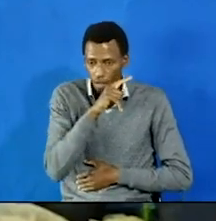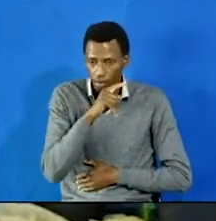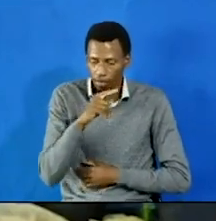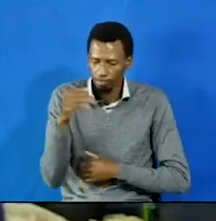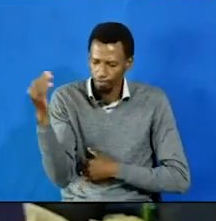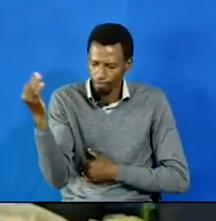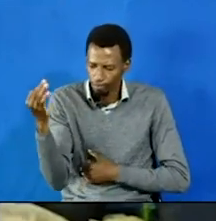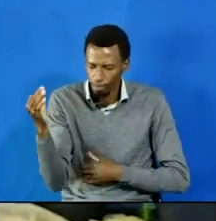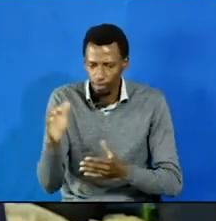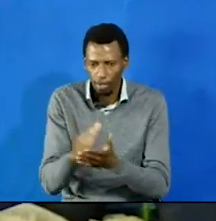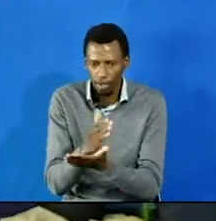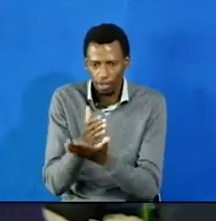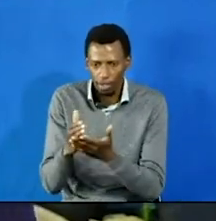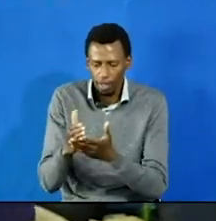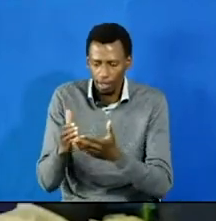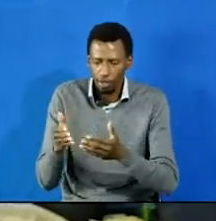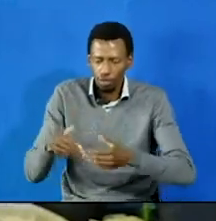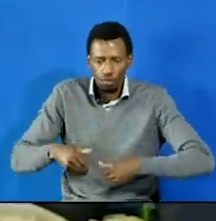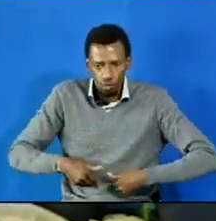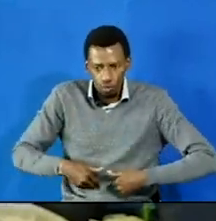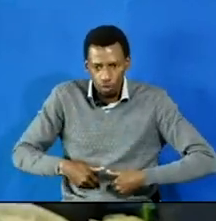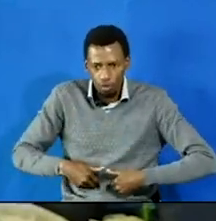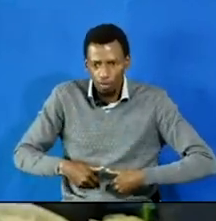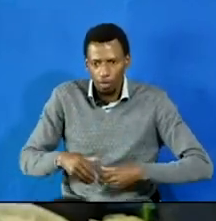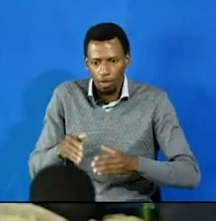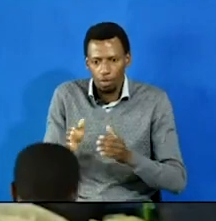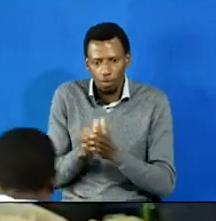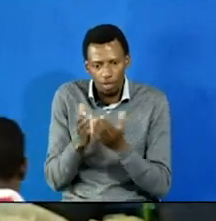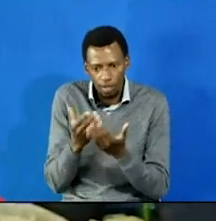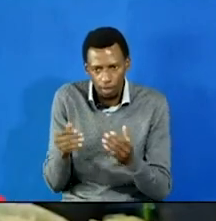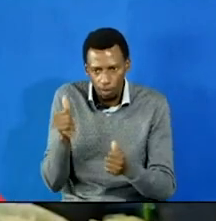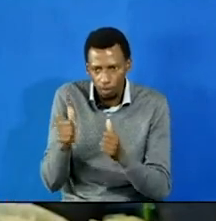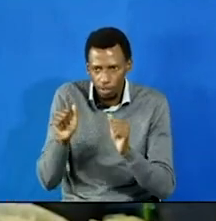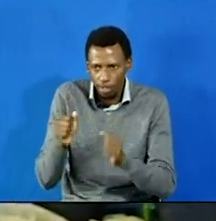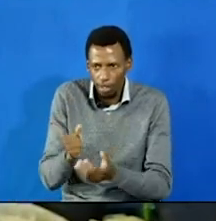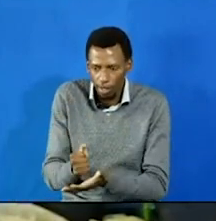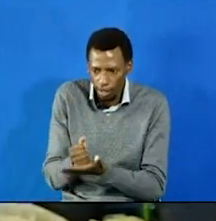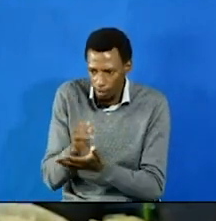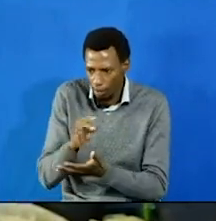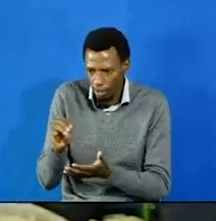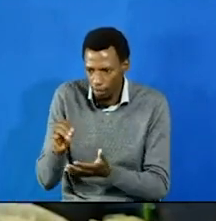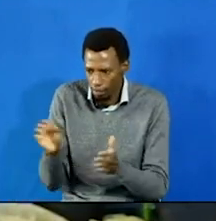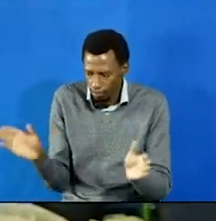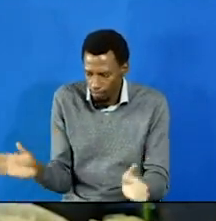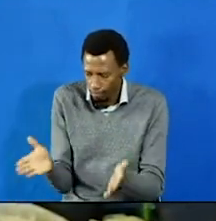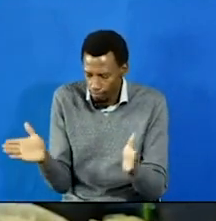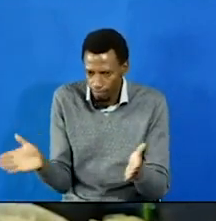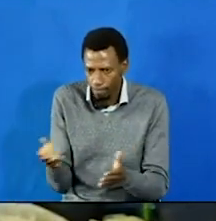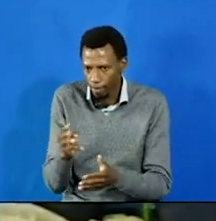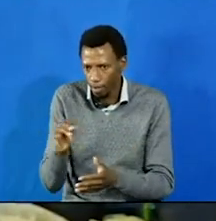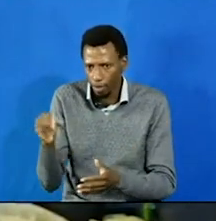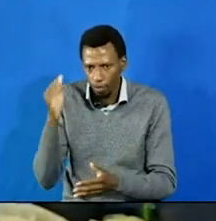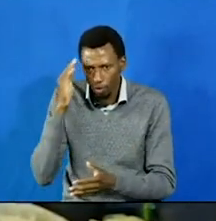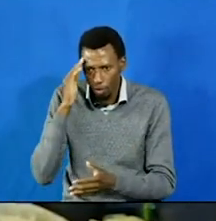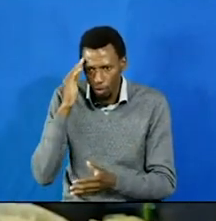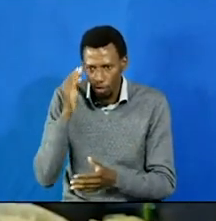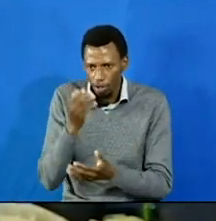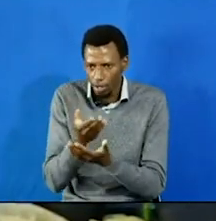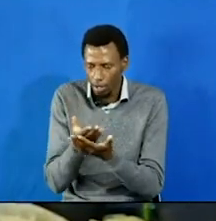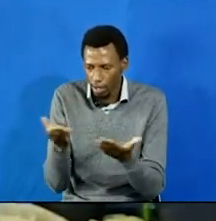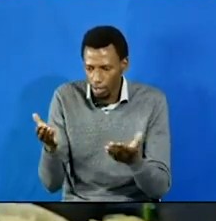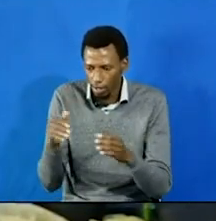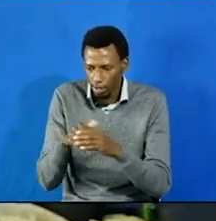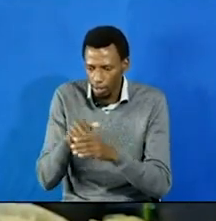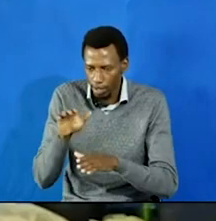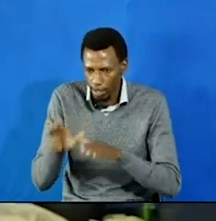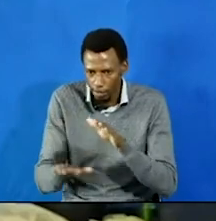something that can help them and encourage them to know that them being at the feet of Jesus, in the house